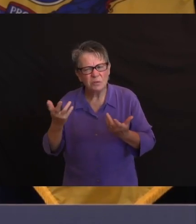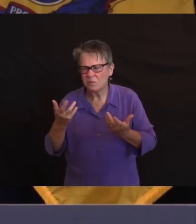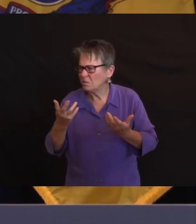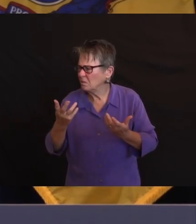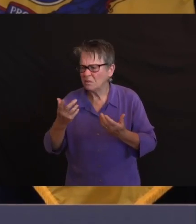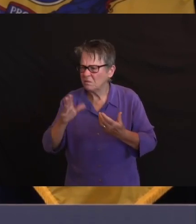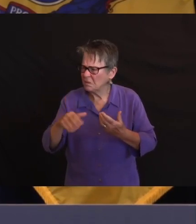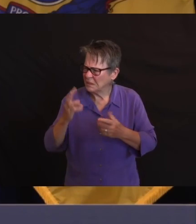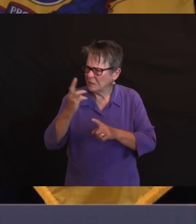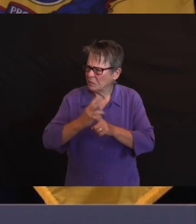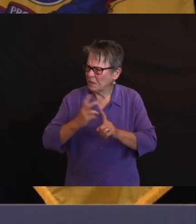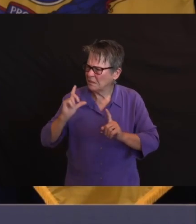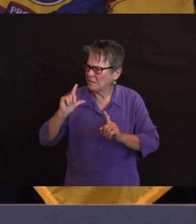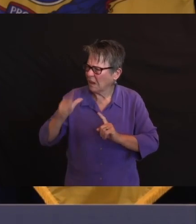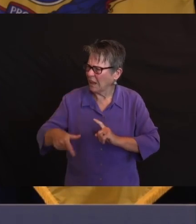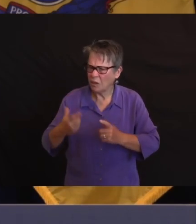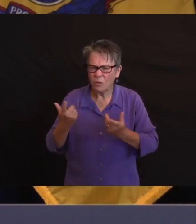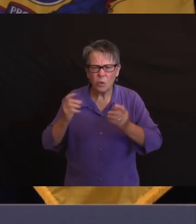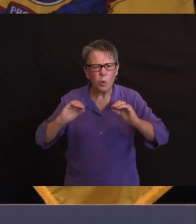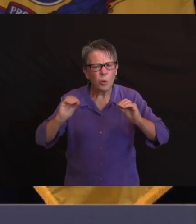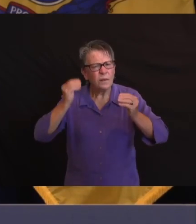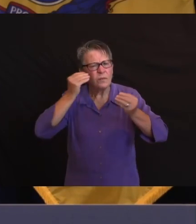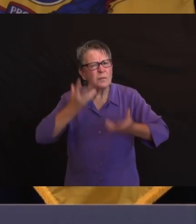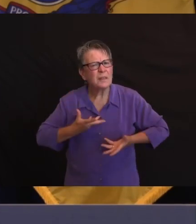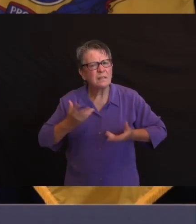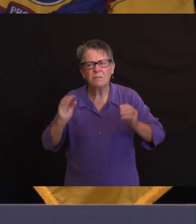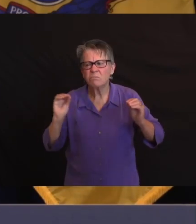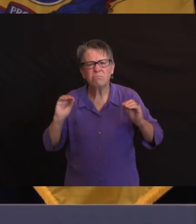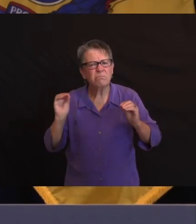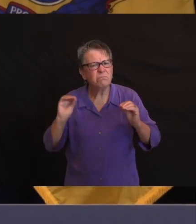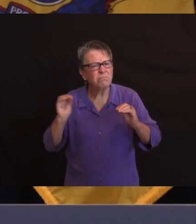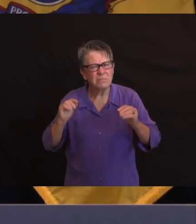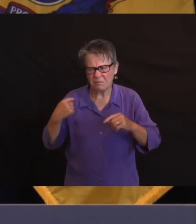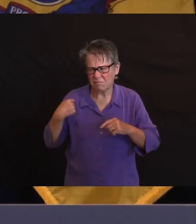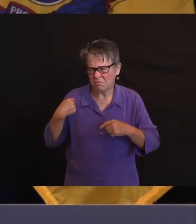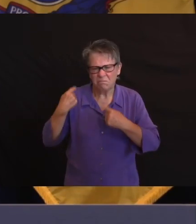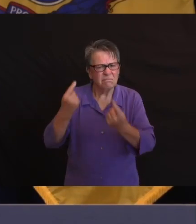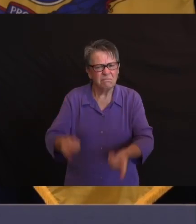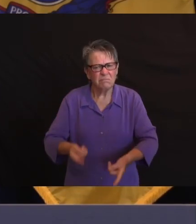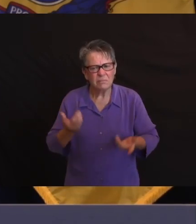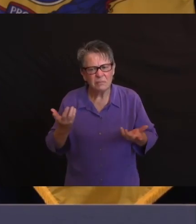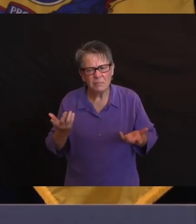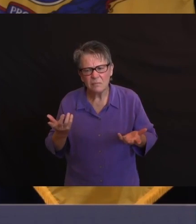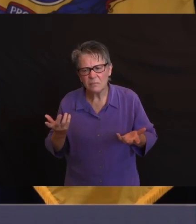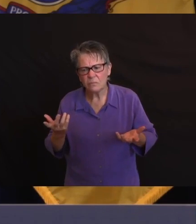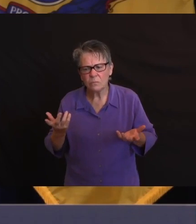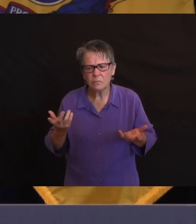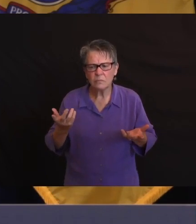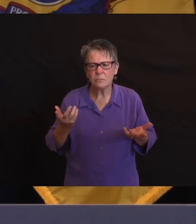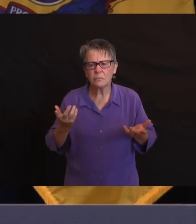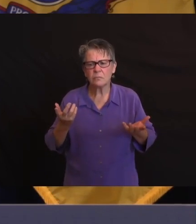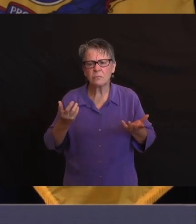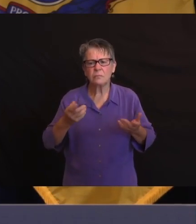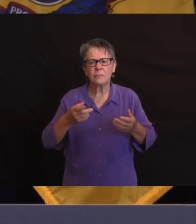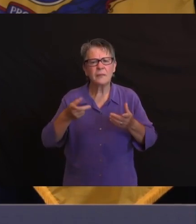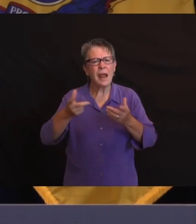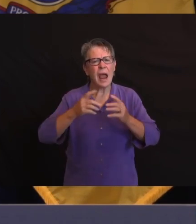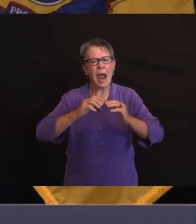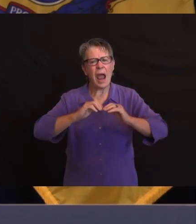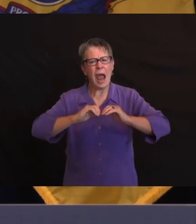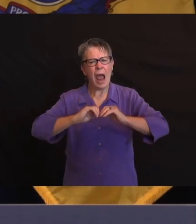the holdup is, and how can any meaningful policies be made to address racial disparities and other inequities if you don't